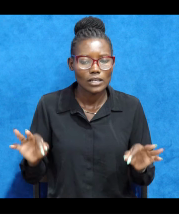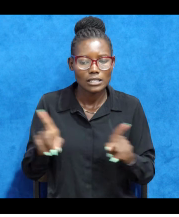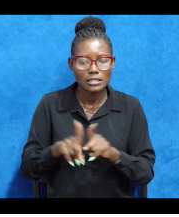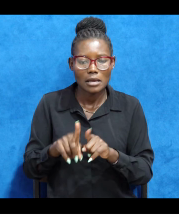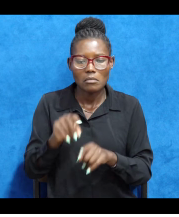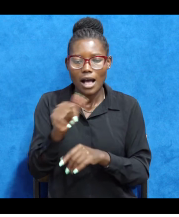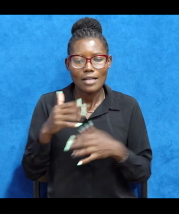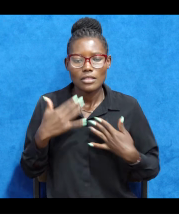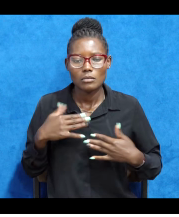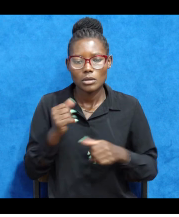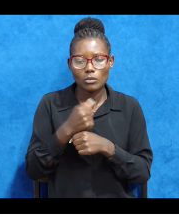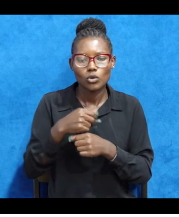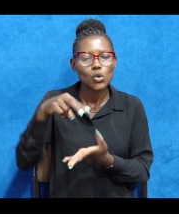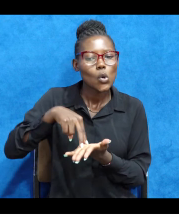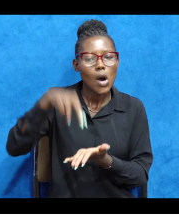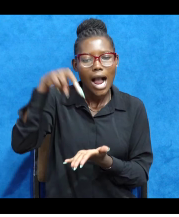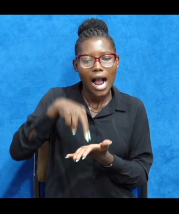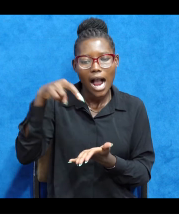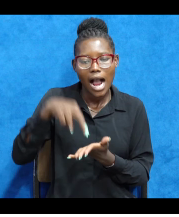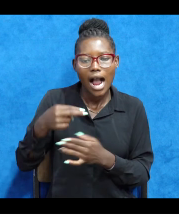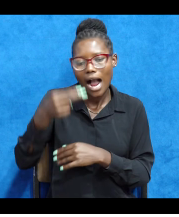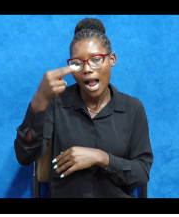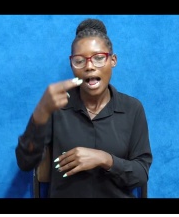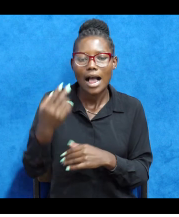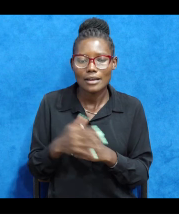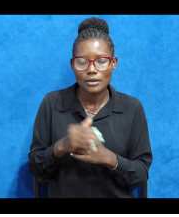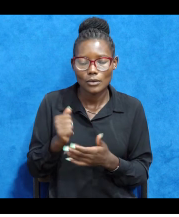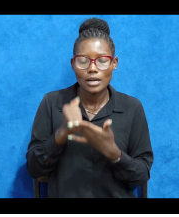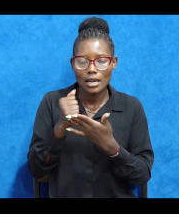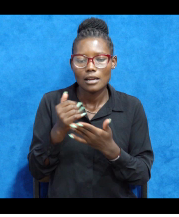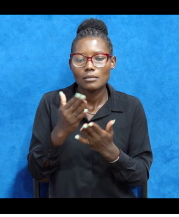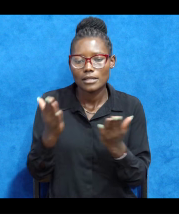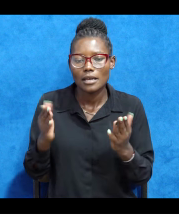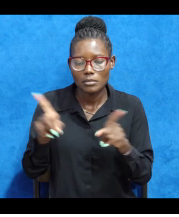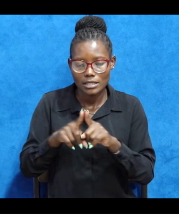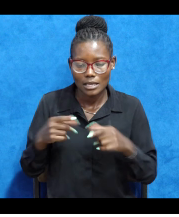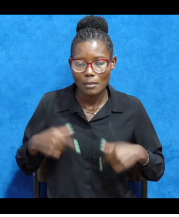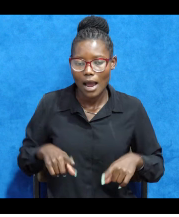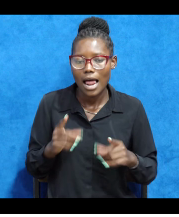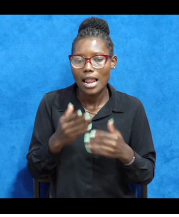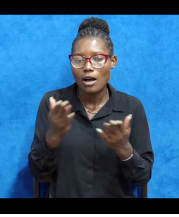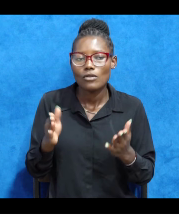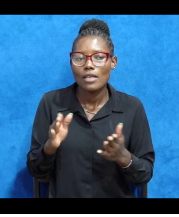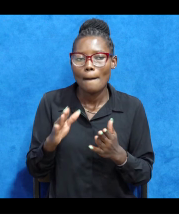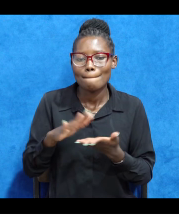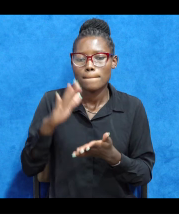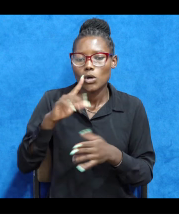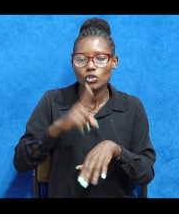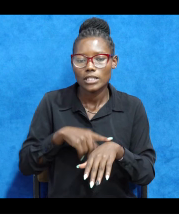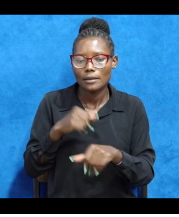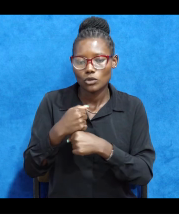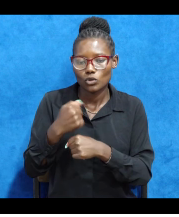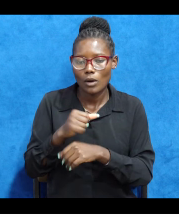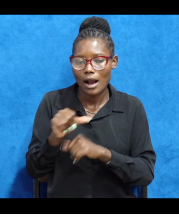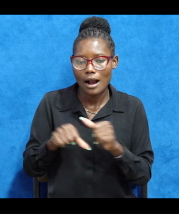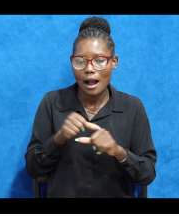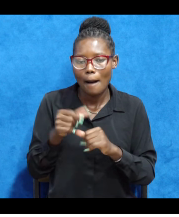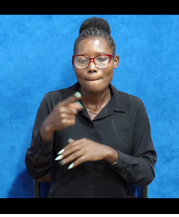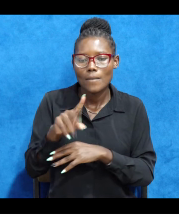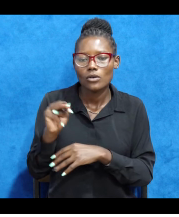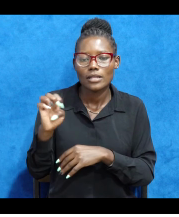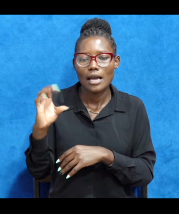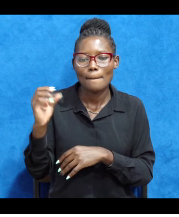differently. In terms of enhancements, we could do things like if you're a jumps coach in track and field, we often have